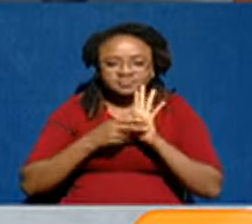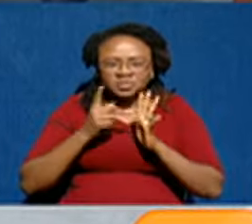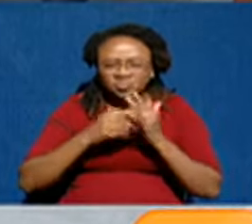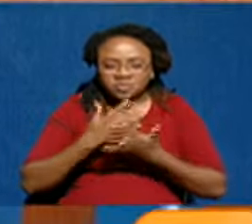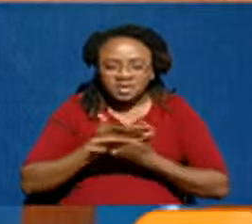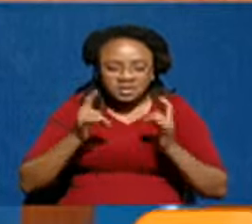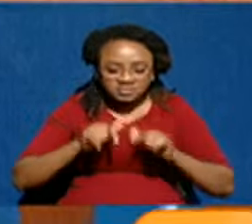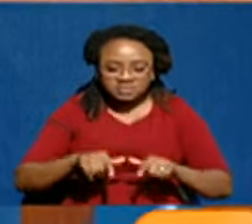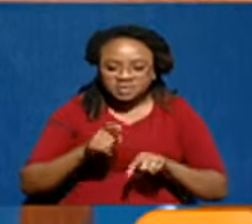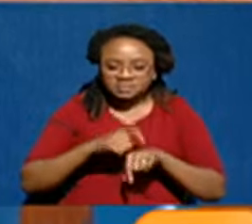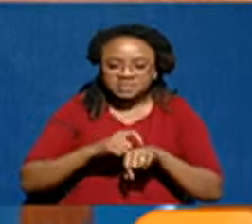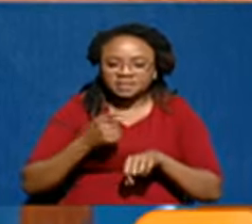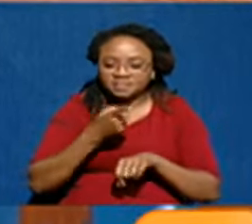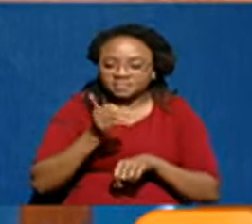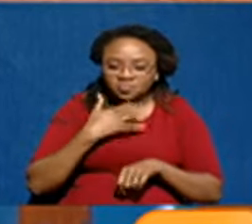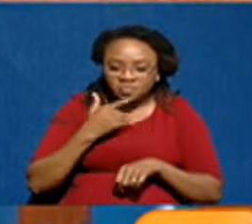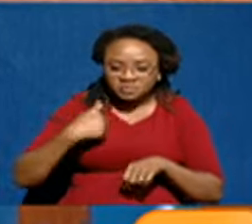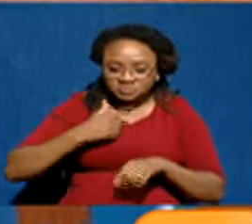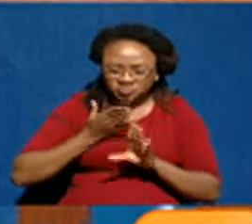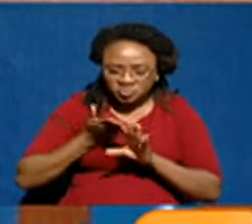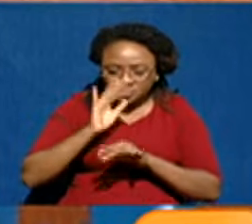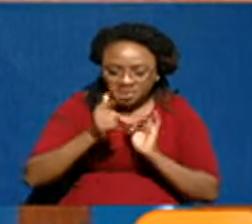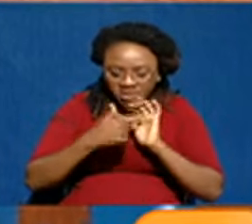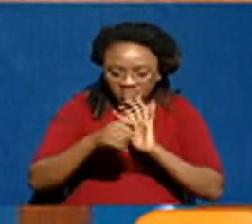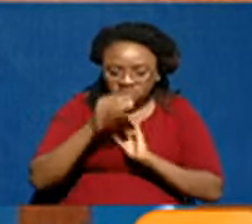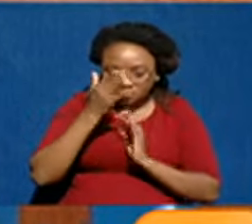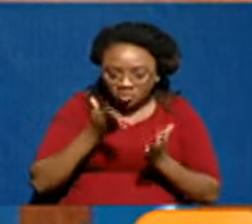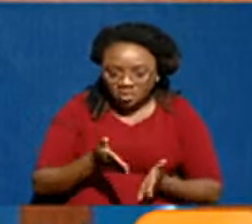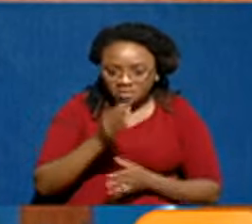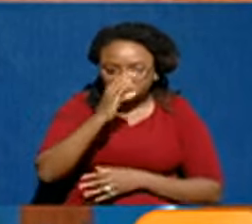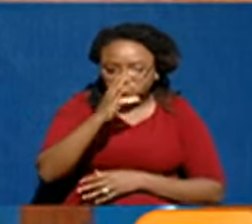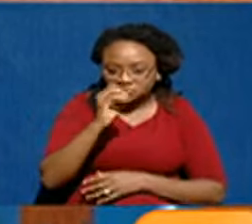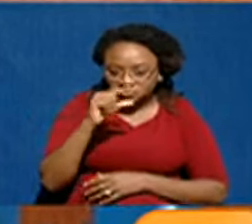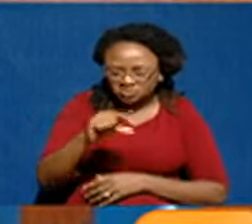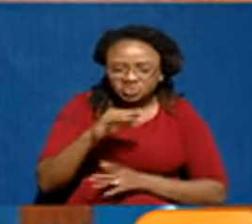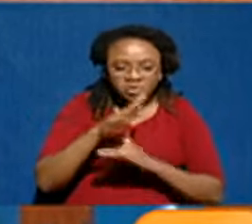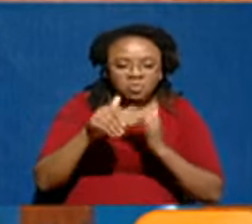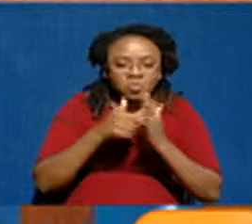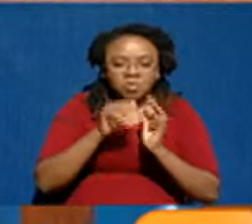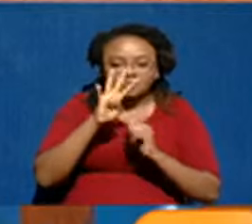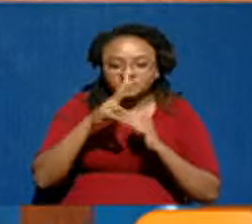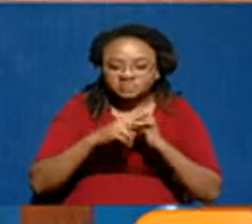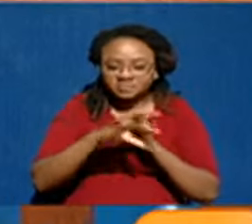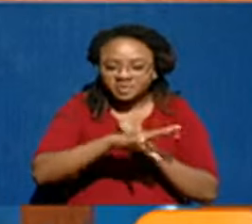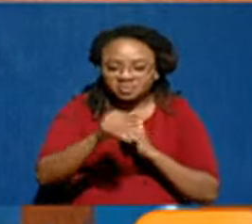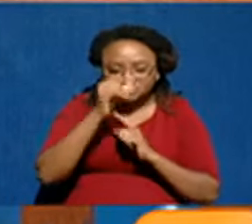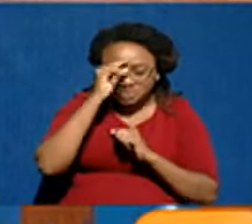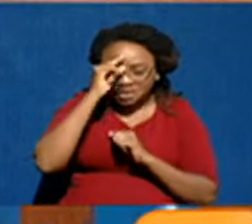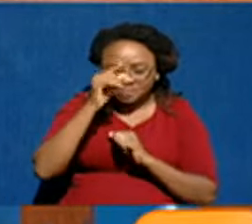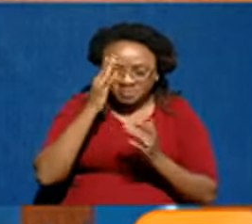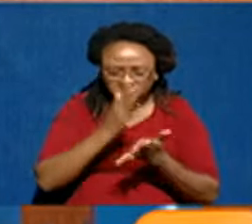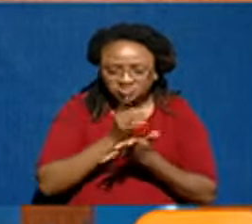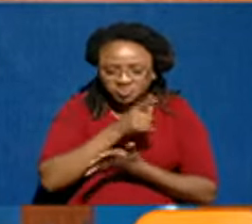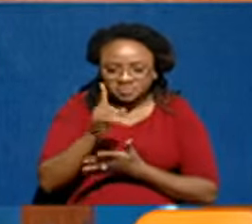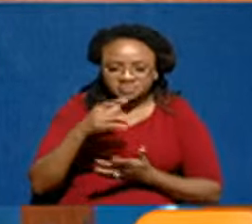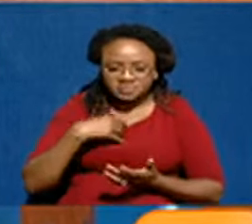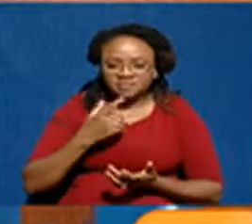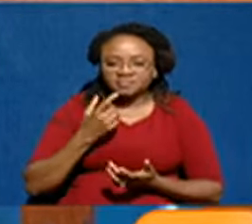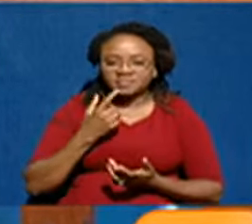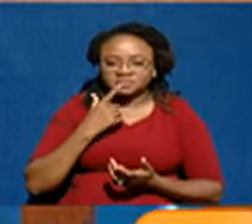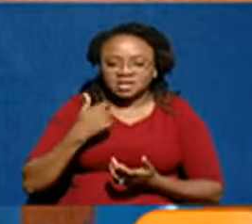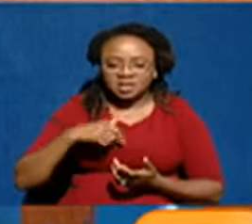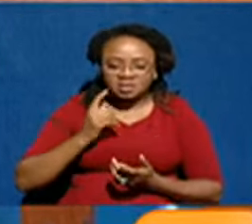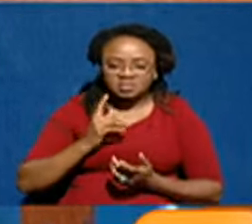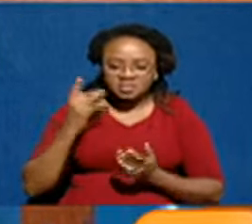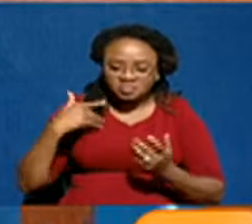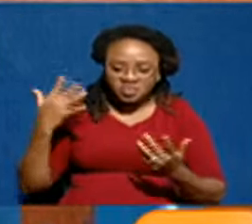to go back, like now the Council of Governors, that is the 47 county governments who actually took us to court in